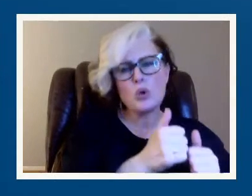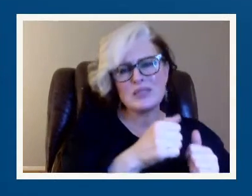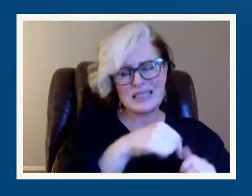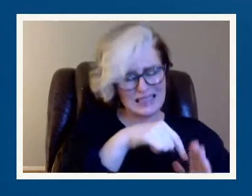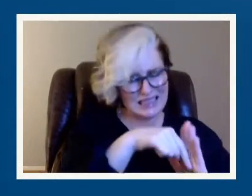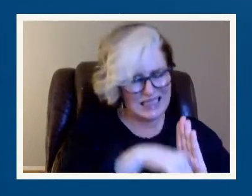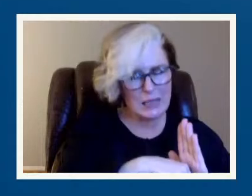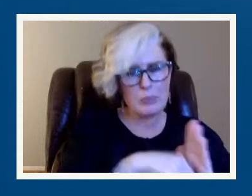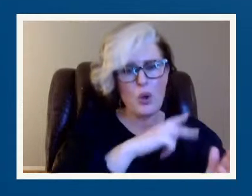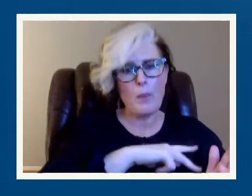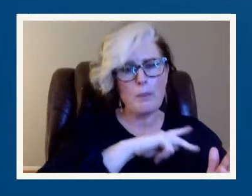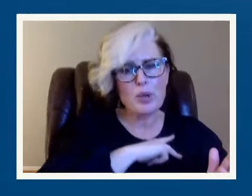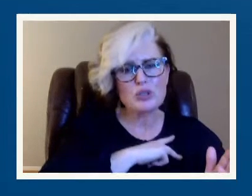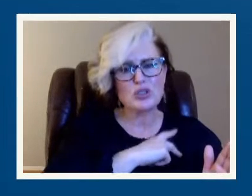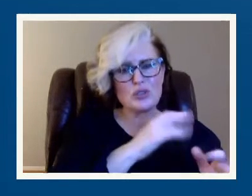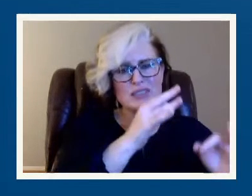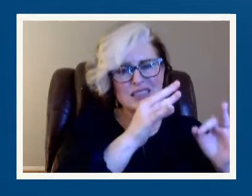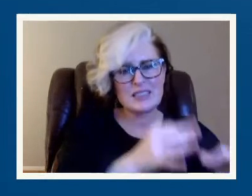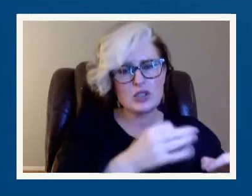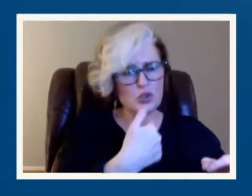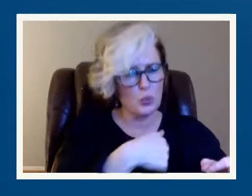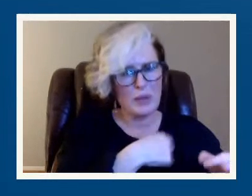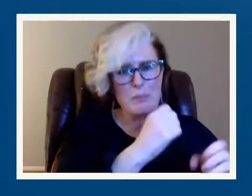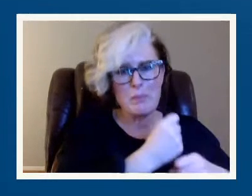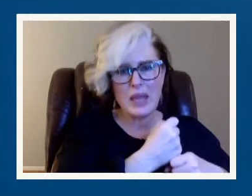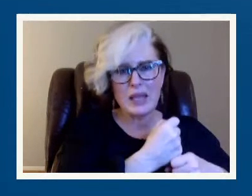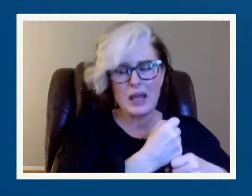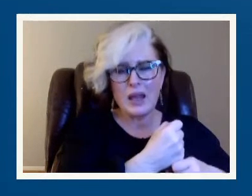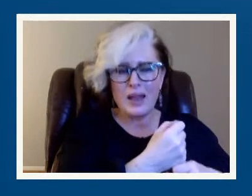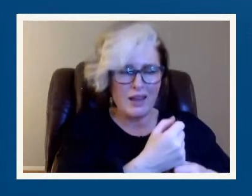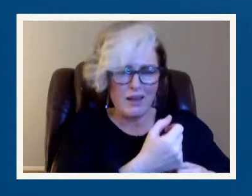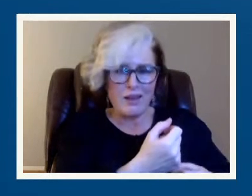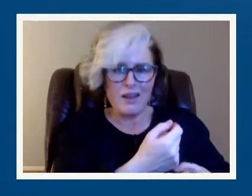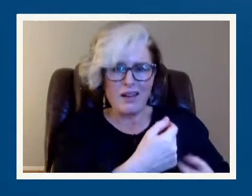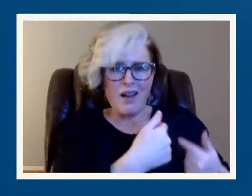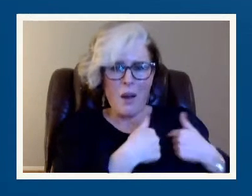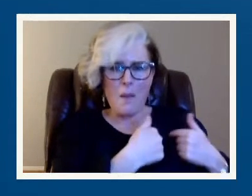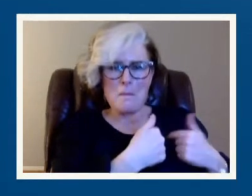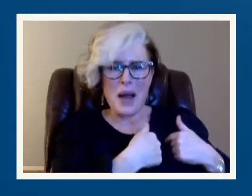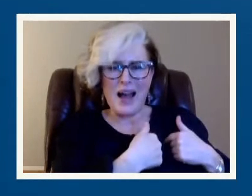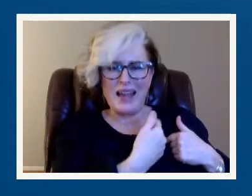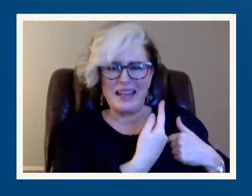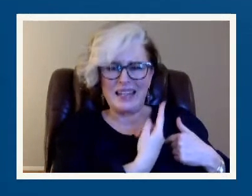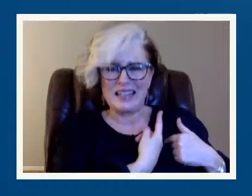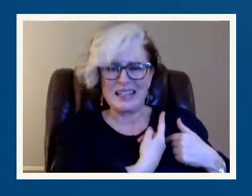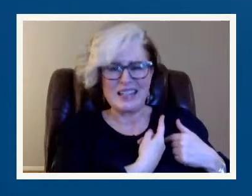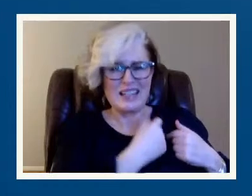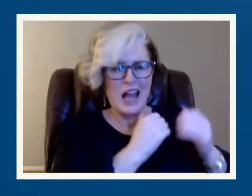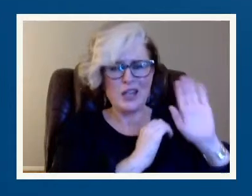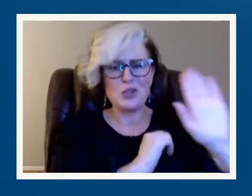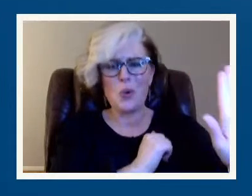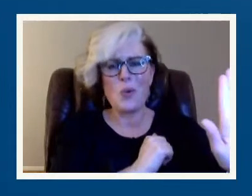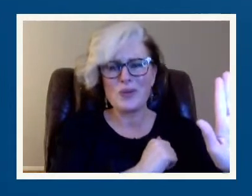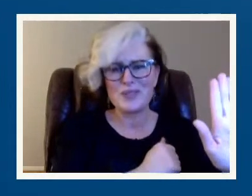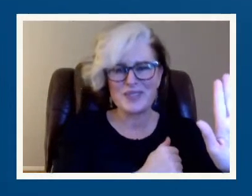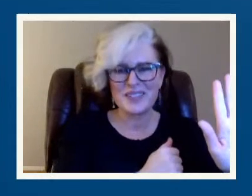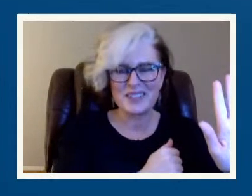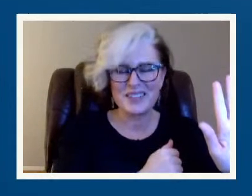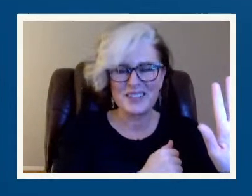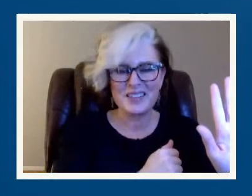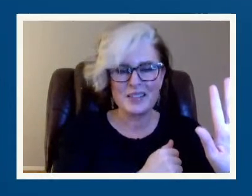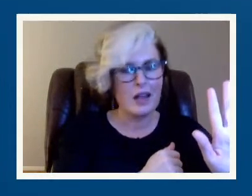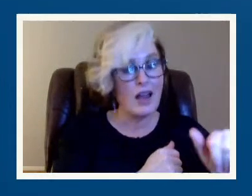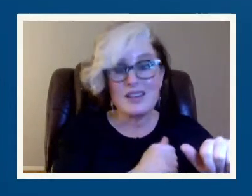personal decisions that we can make belong to every individual American, not mostly